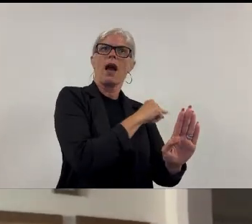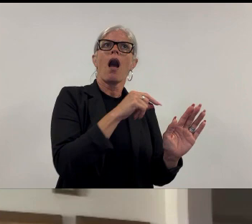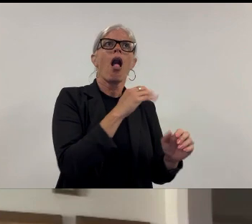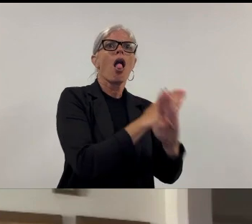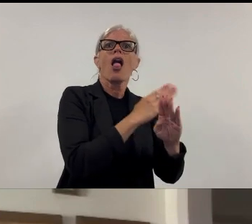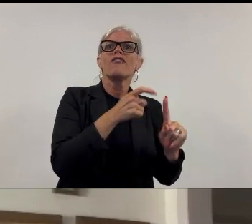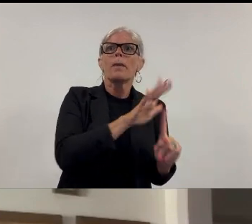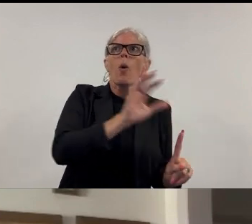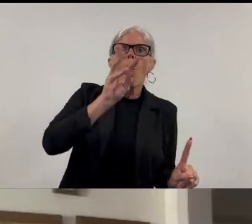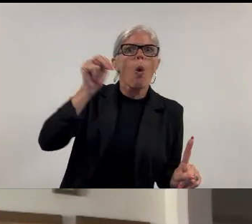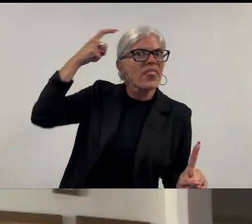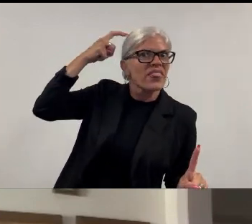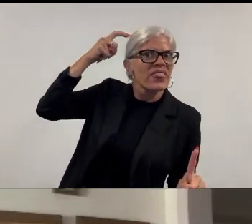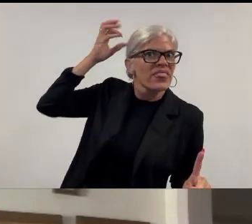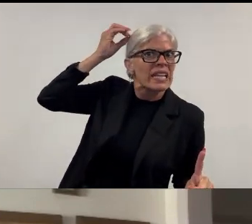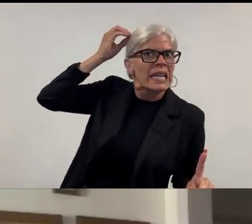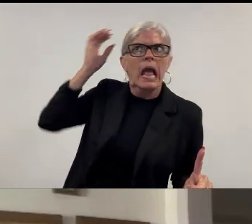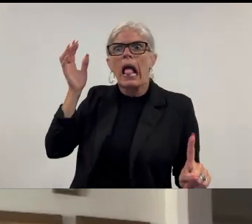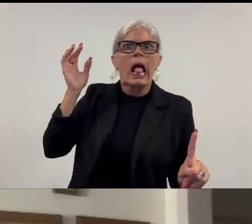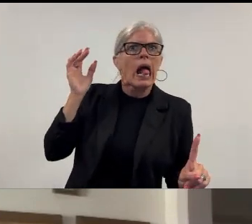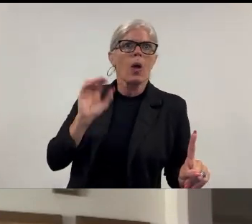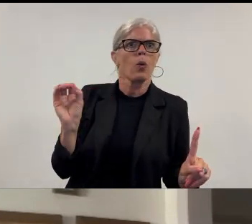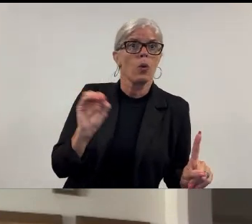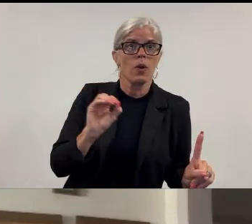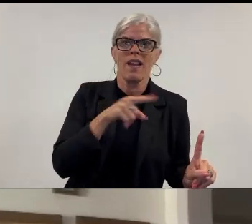they do not have this inhibitory